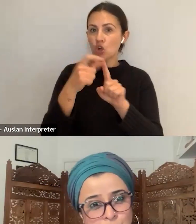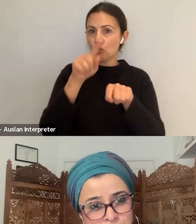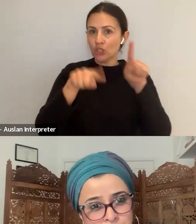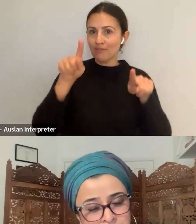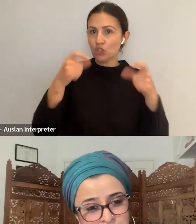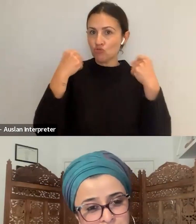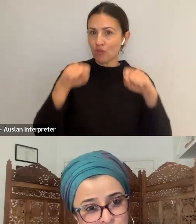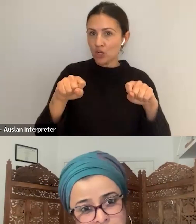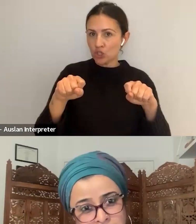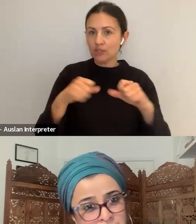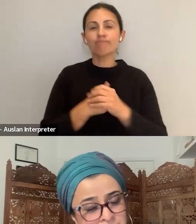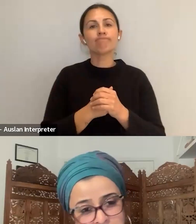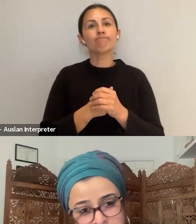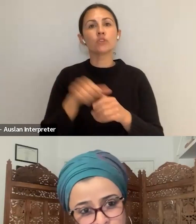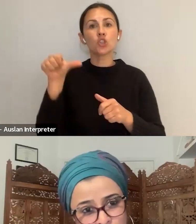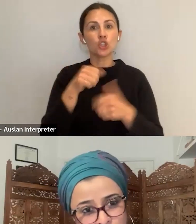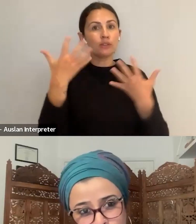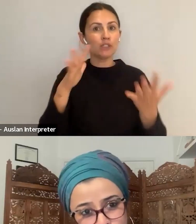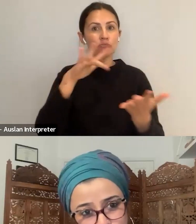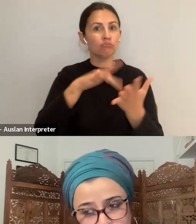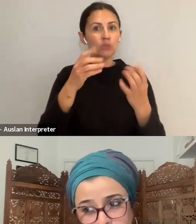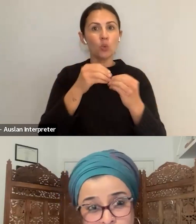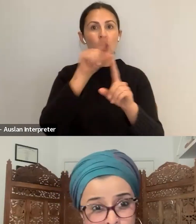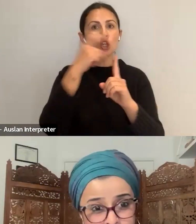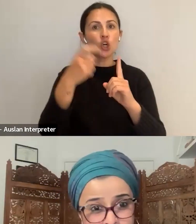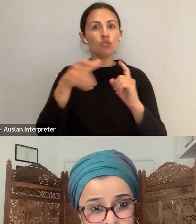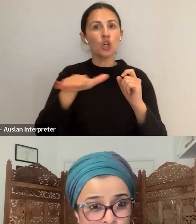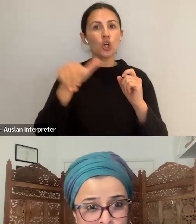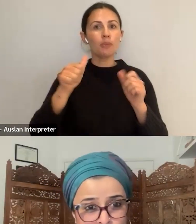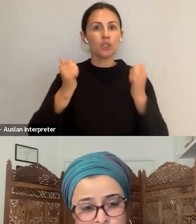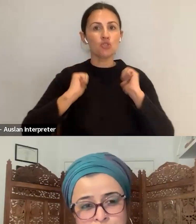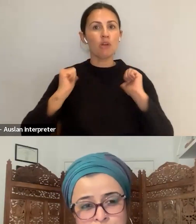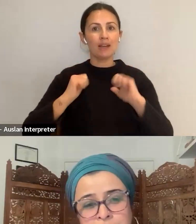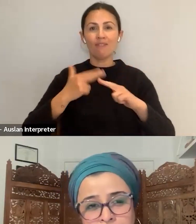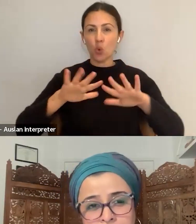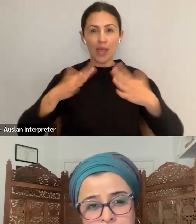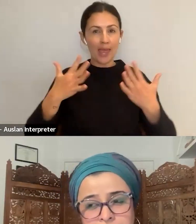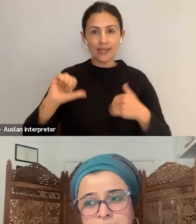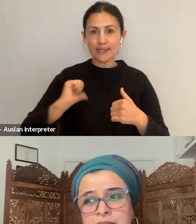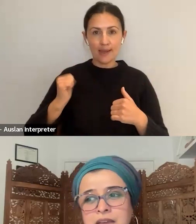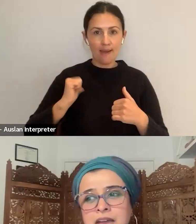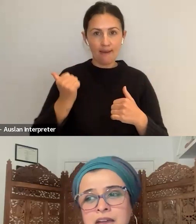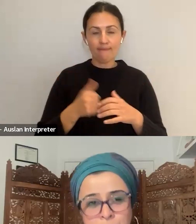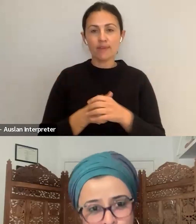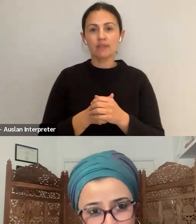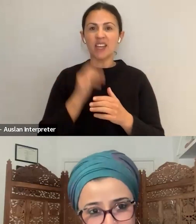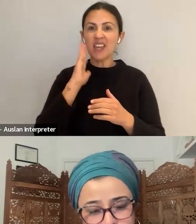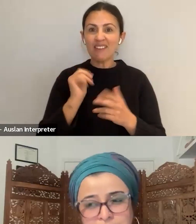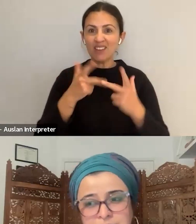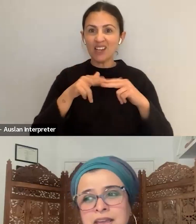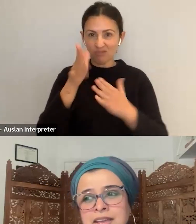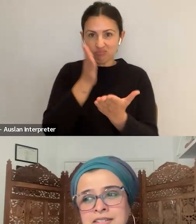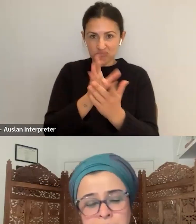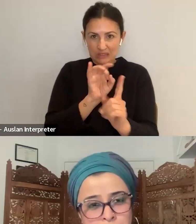had cultural competency training as a given for all members, including those from diverse backgrounds, had a